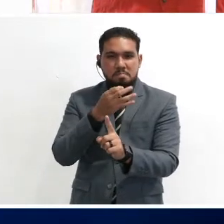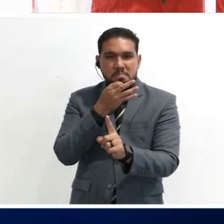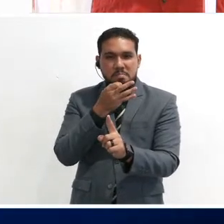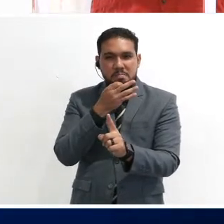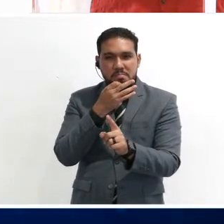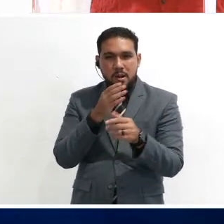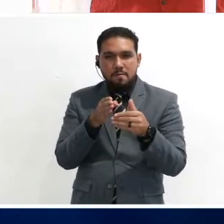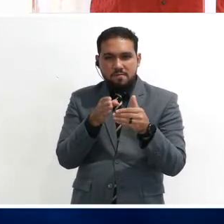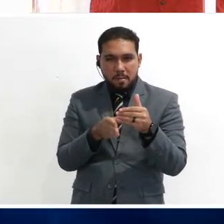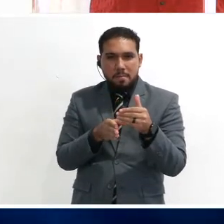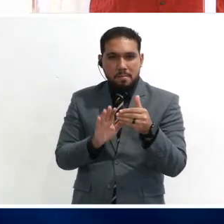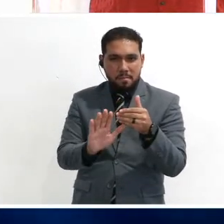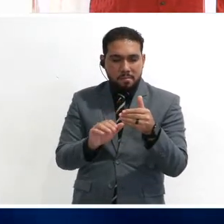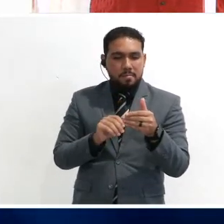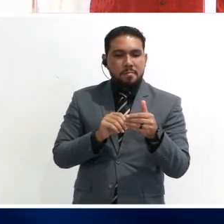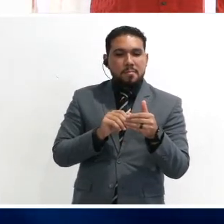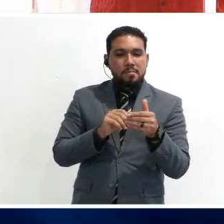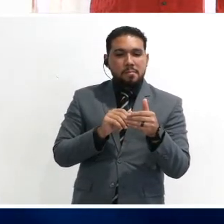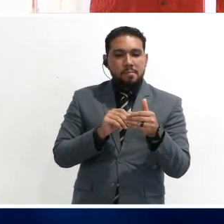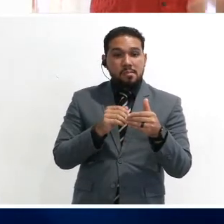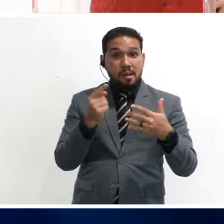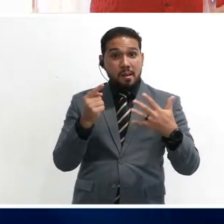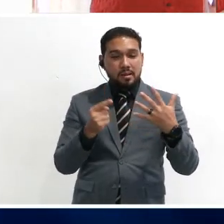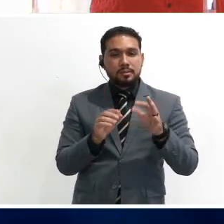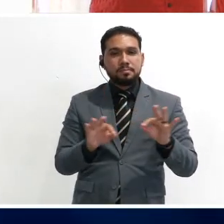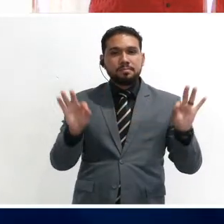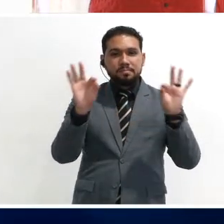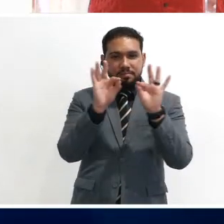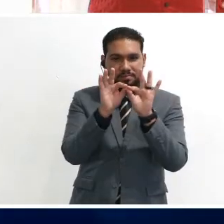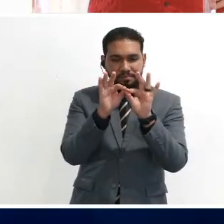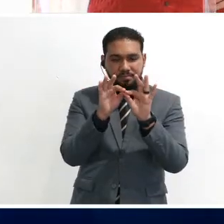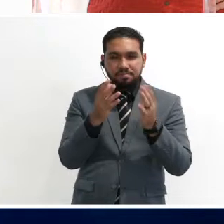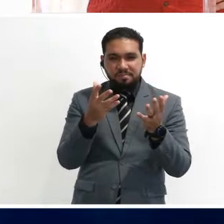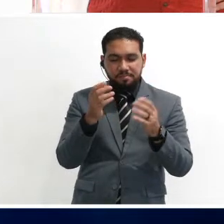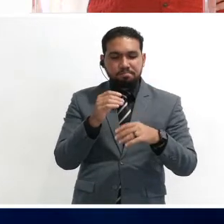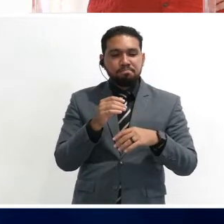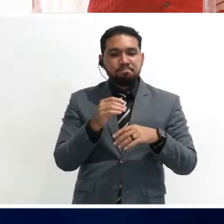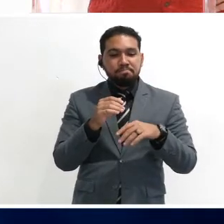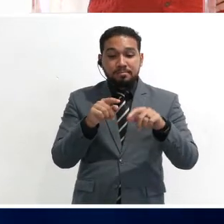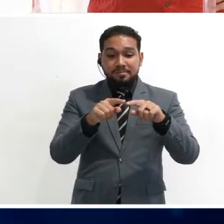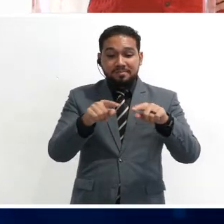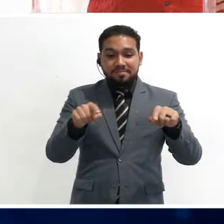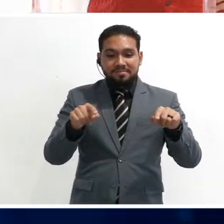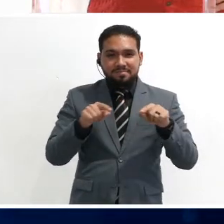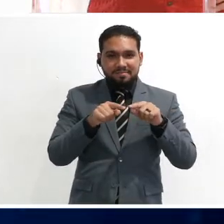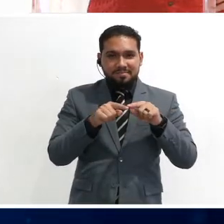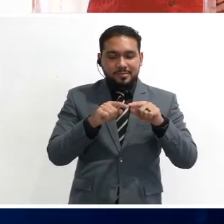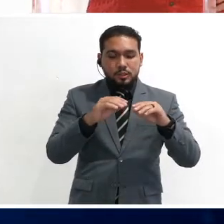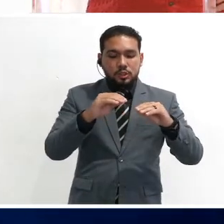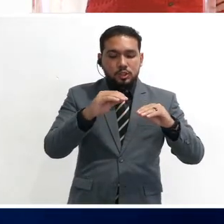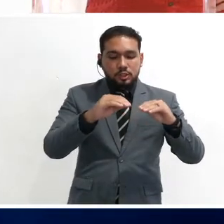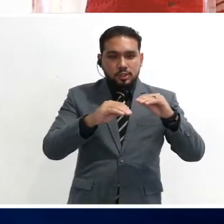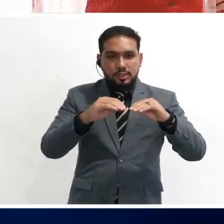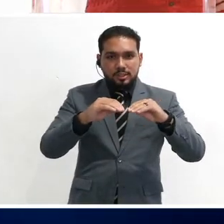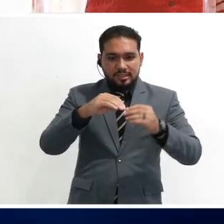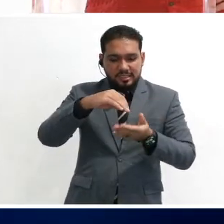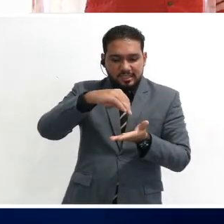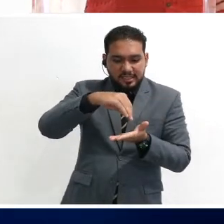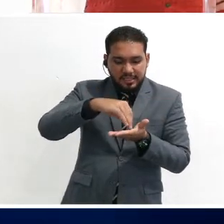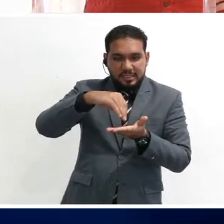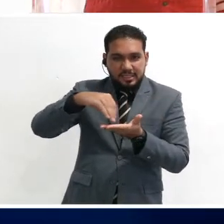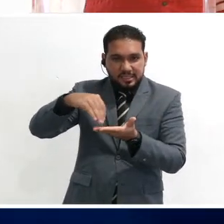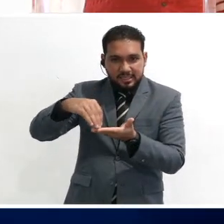I think it's critically important. You know, packaging is critically important to the overall performance and reliability of electronic components.